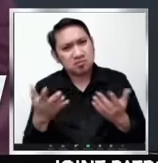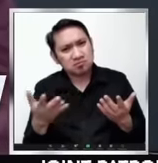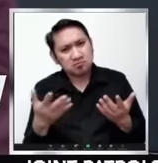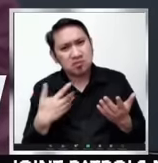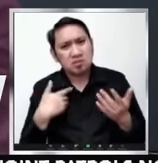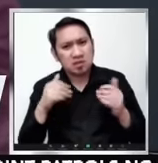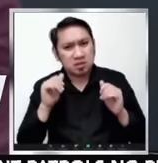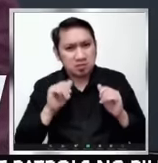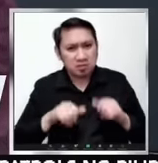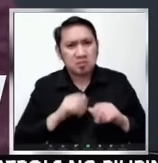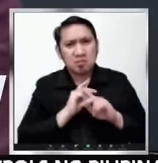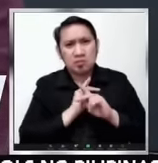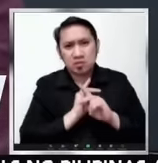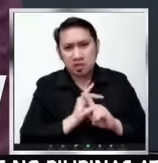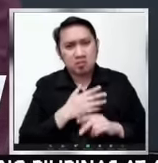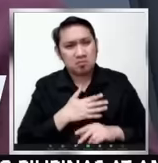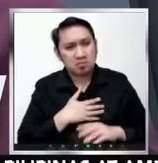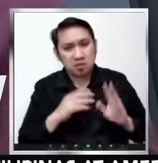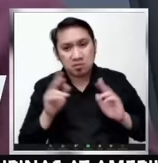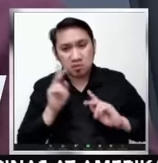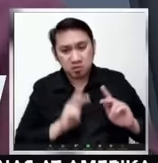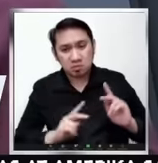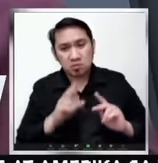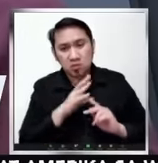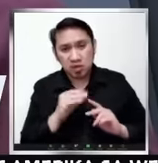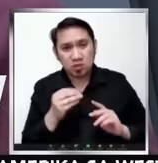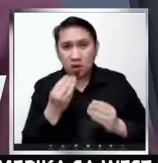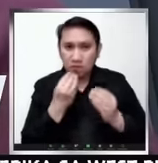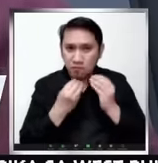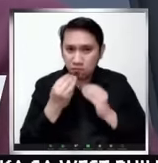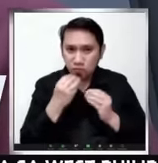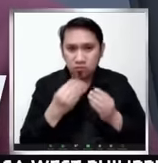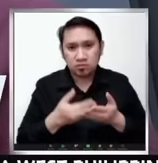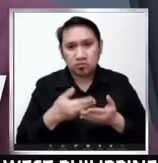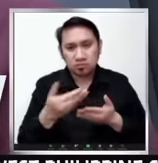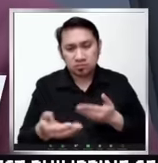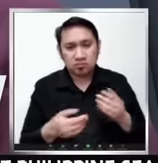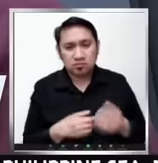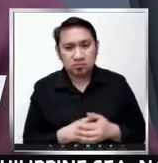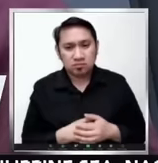my people, to put food on their table. Don't lose the dream.